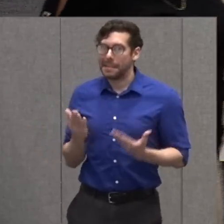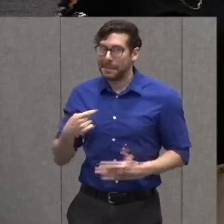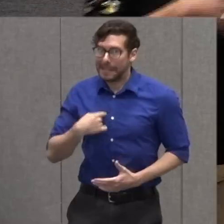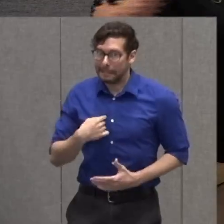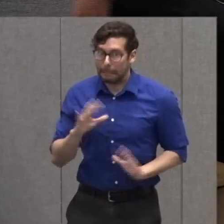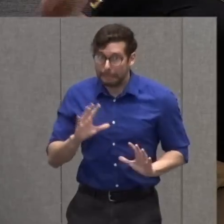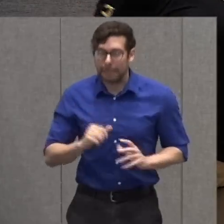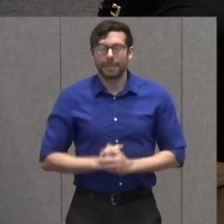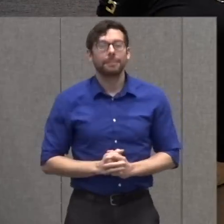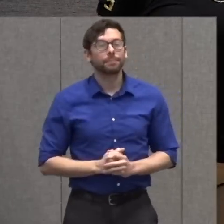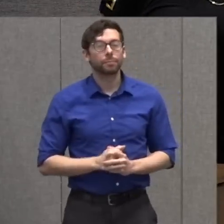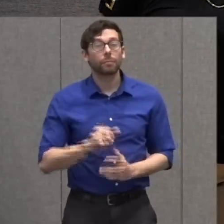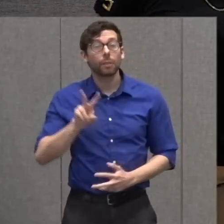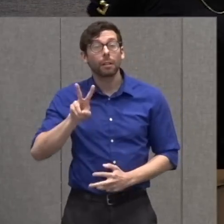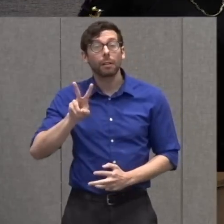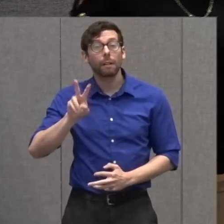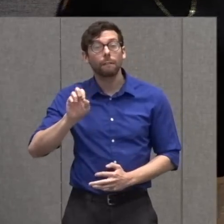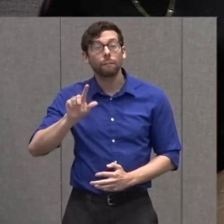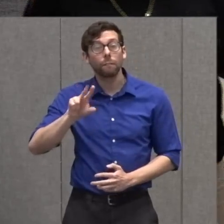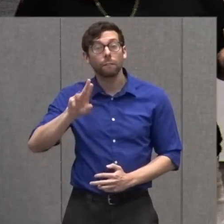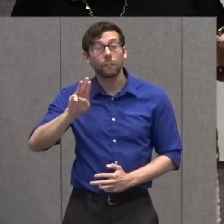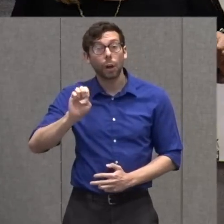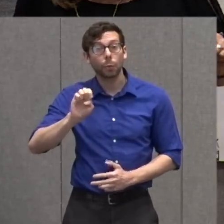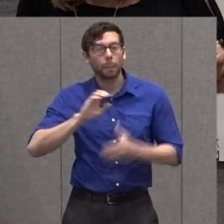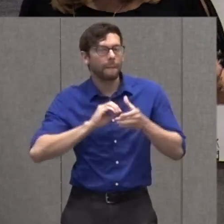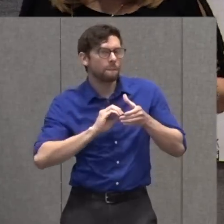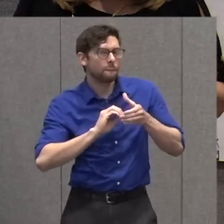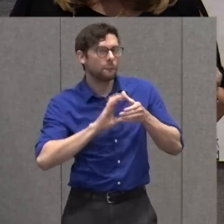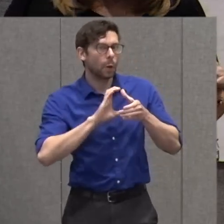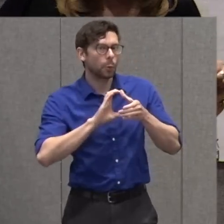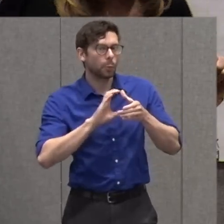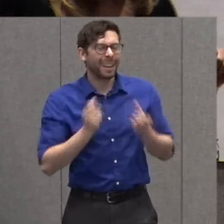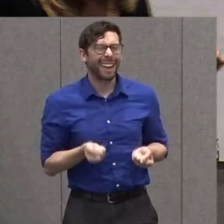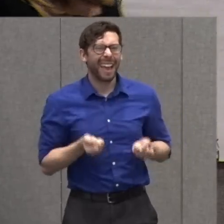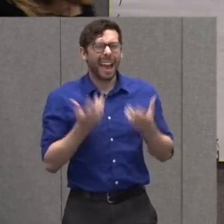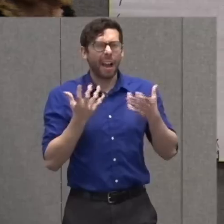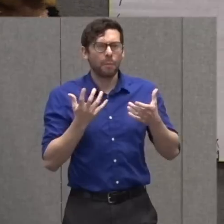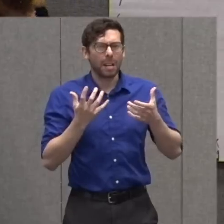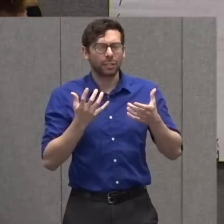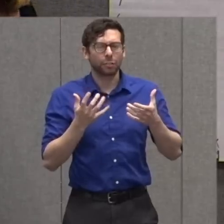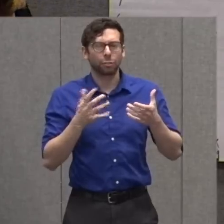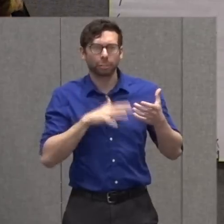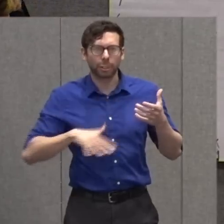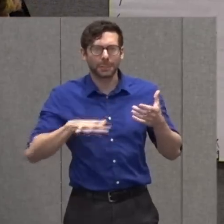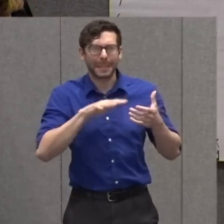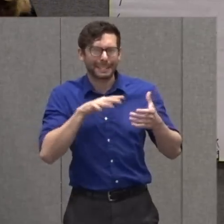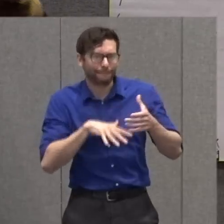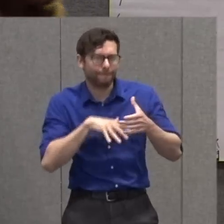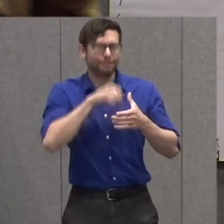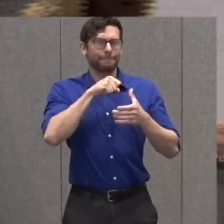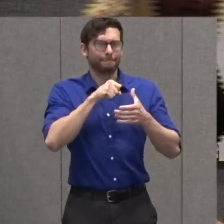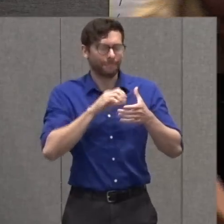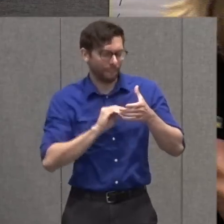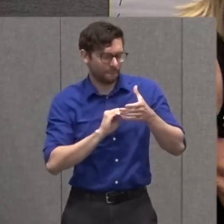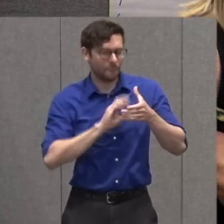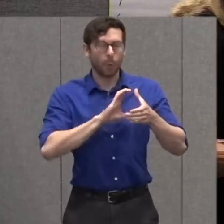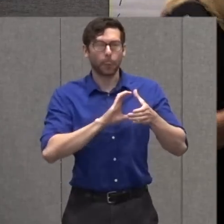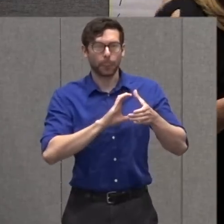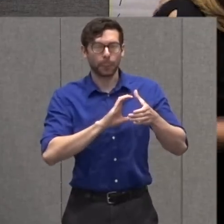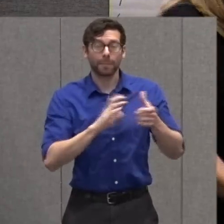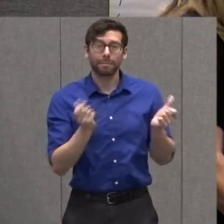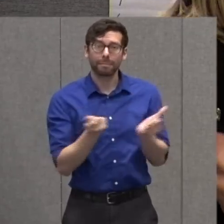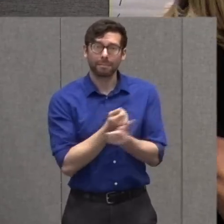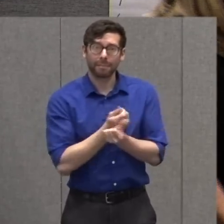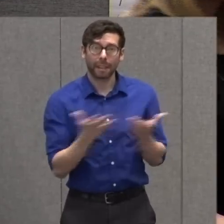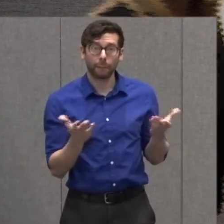Volume is the amount of space that an object takes up. So everything has